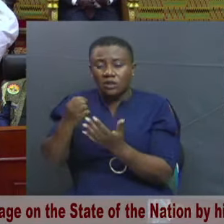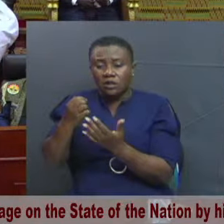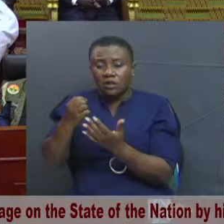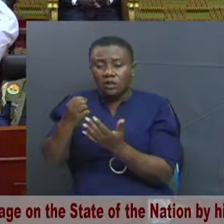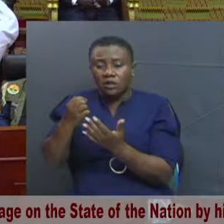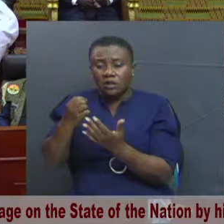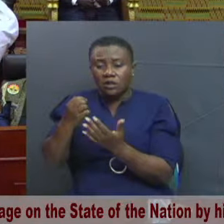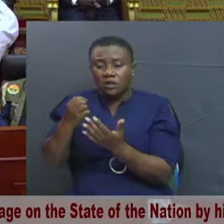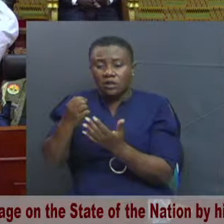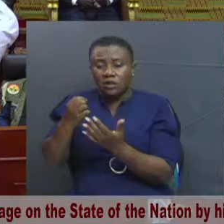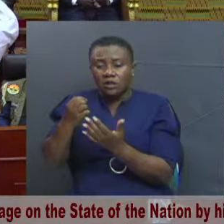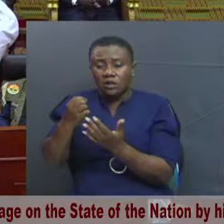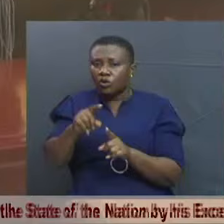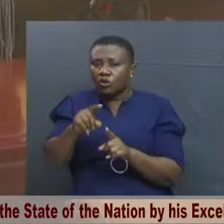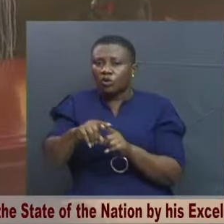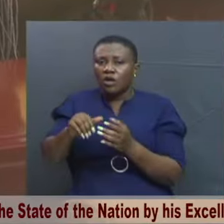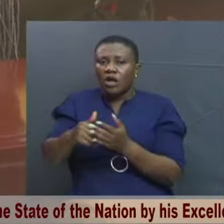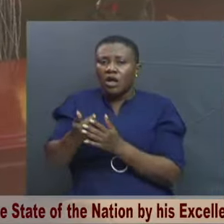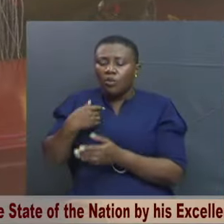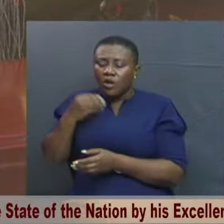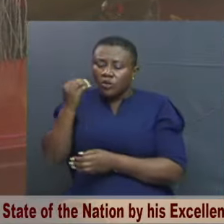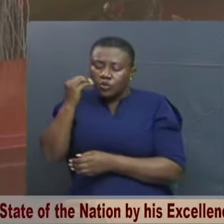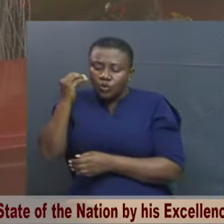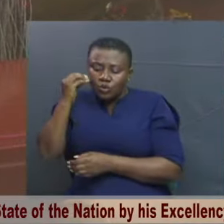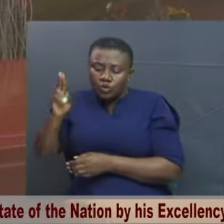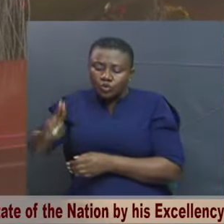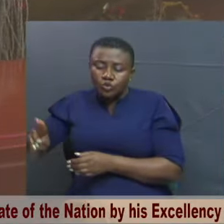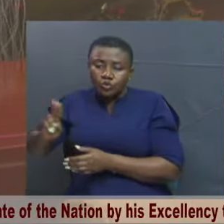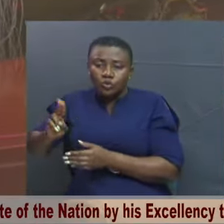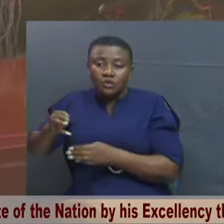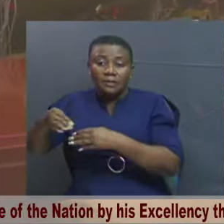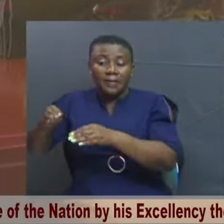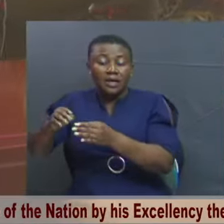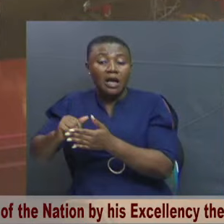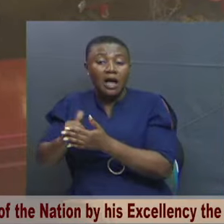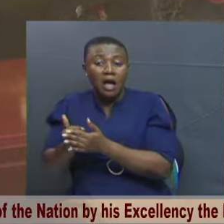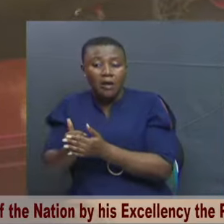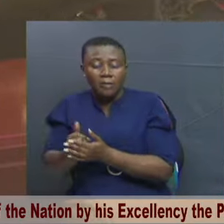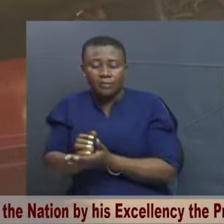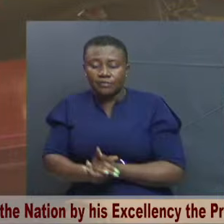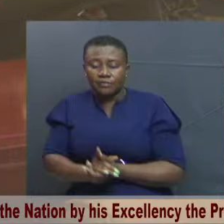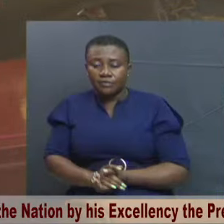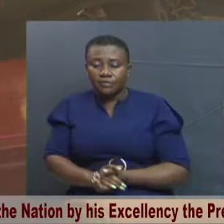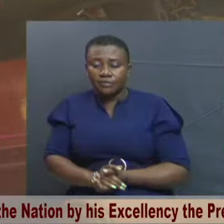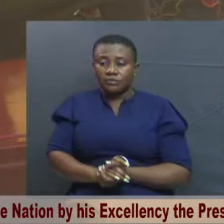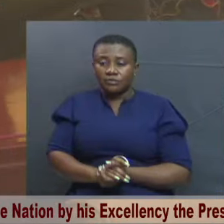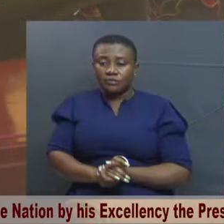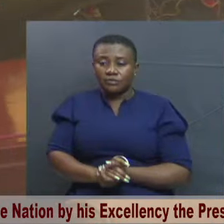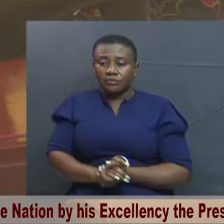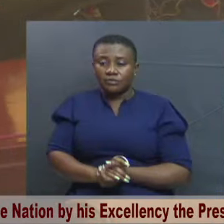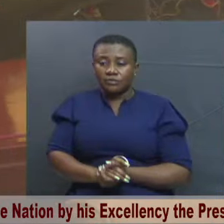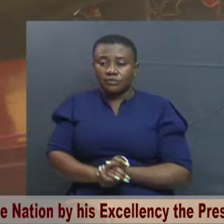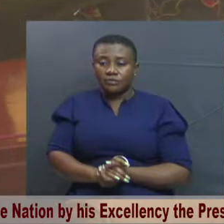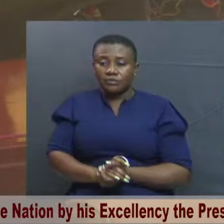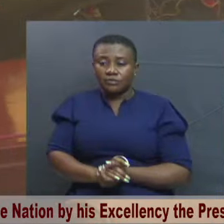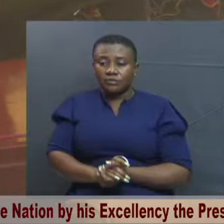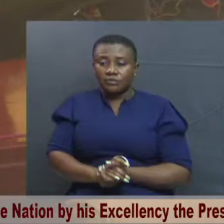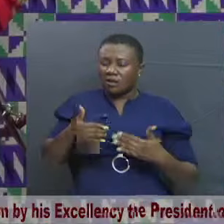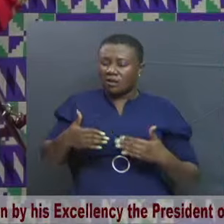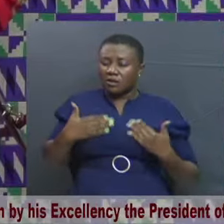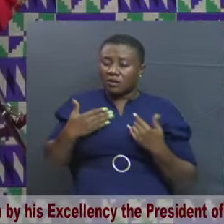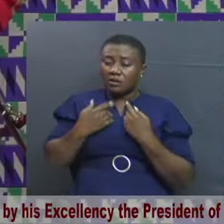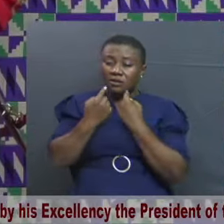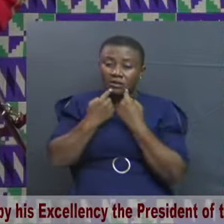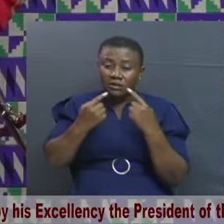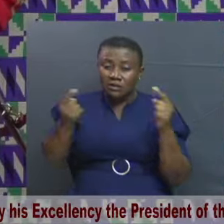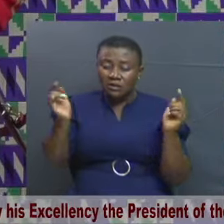protecting our domestic debt Market a year on I'm happy to inform you Mr Speaker that we